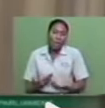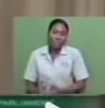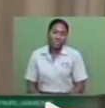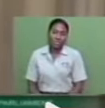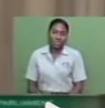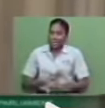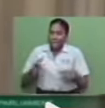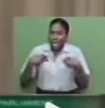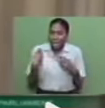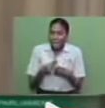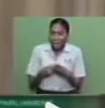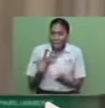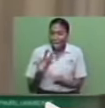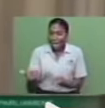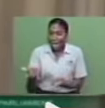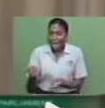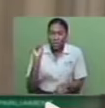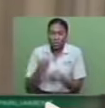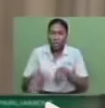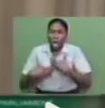buy vehicles. How are you going to do this?